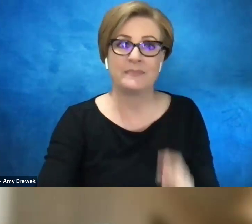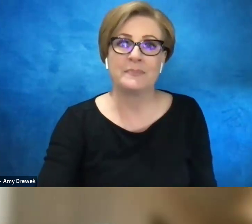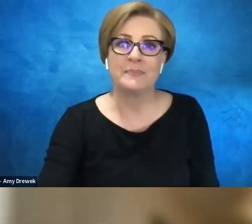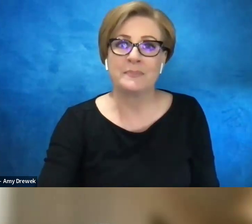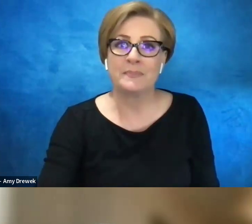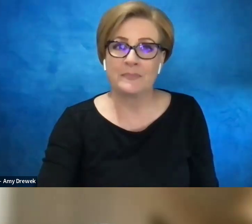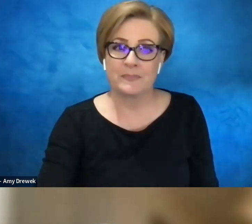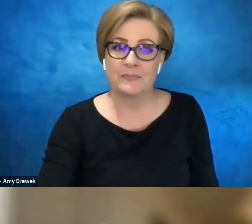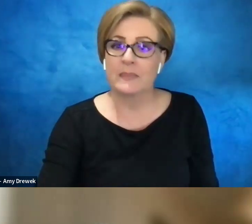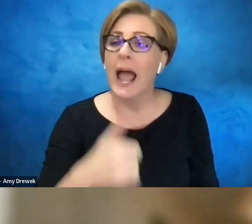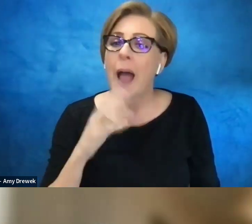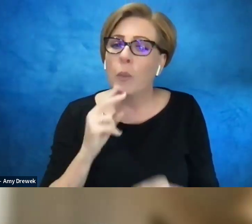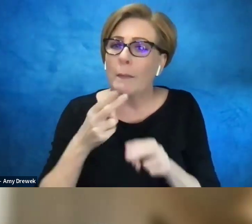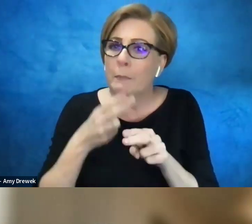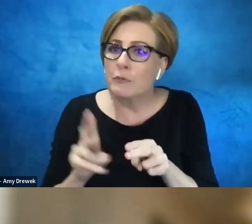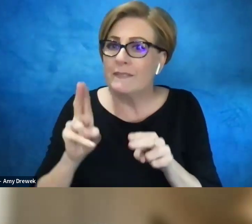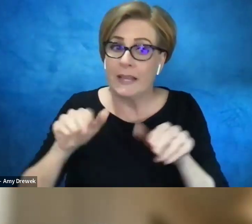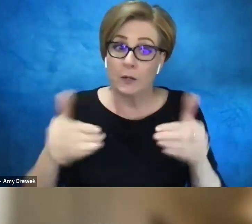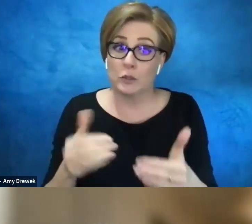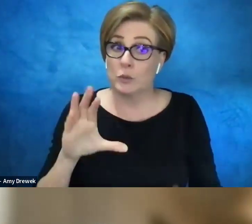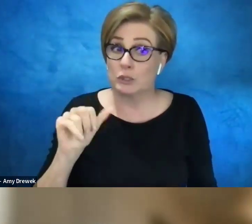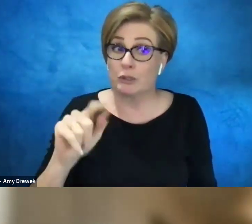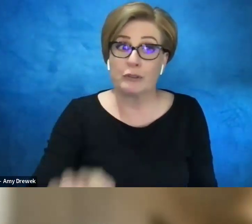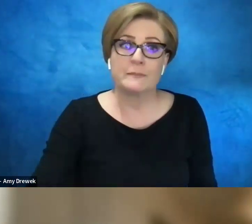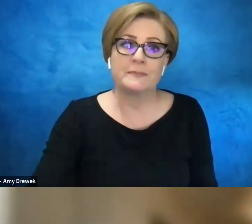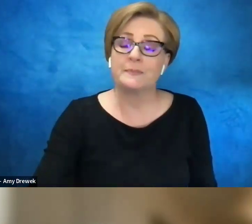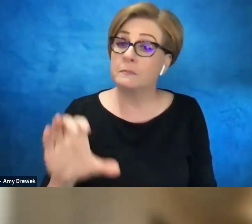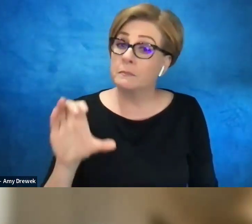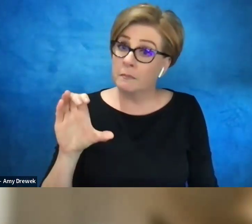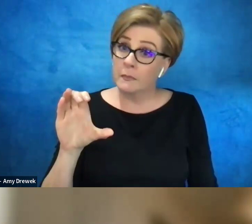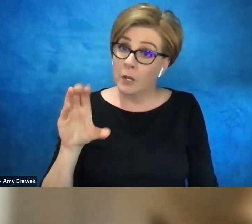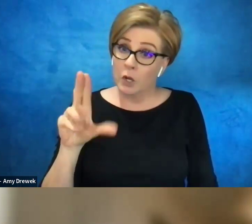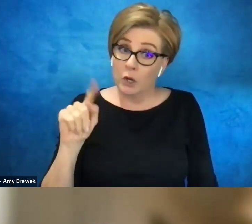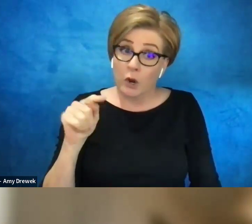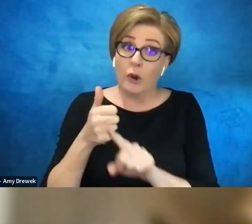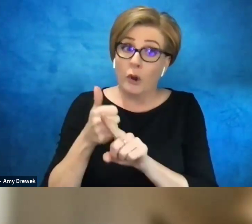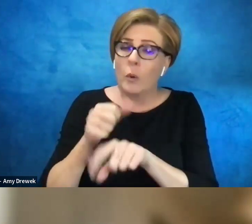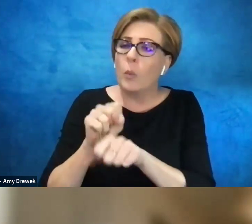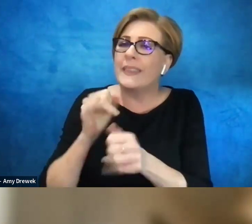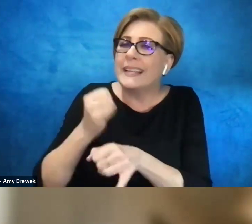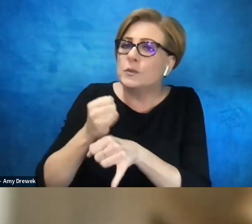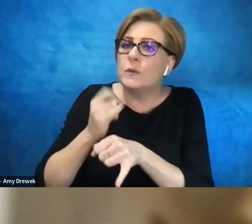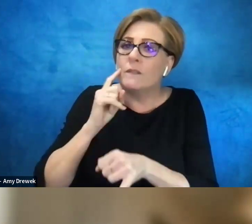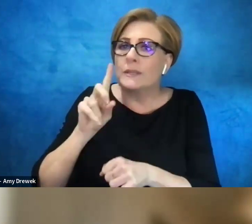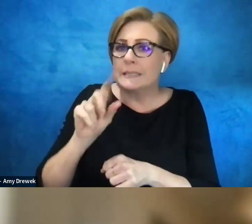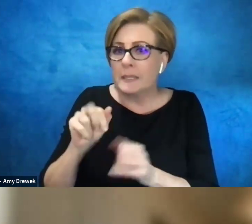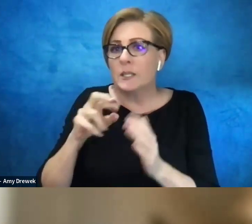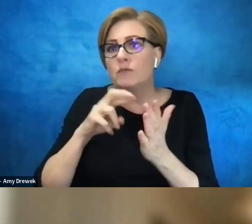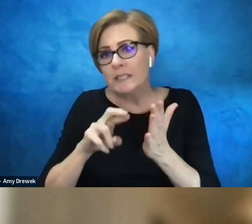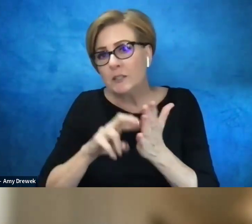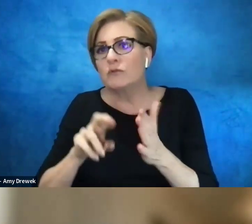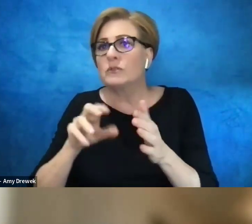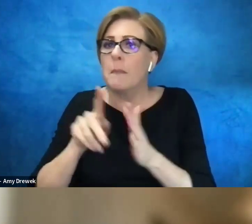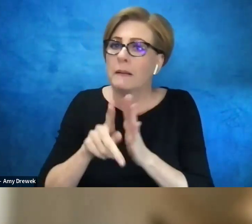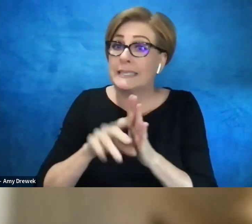that. And I'm going to just really quickly introduce Kurt and then give him the floor. So Kurt is with the Institute for Disability Research Policy and Practice